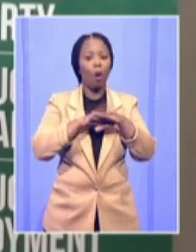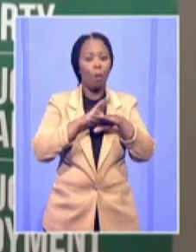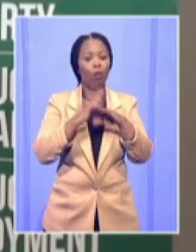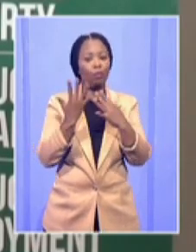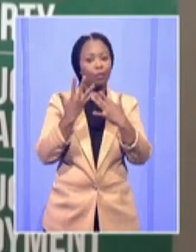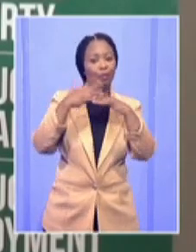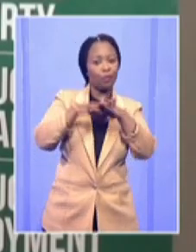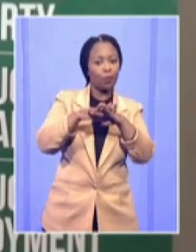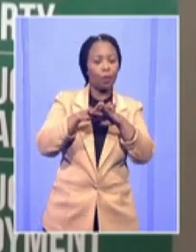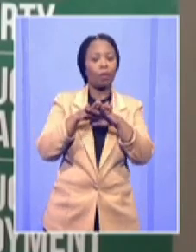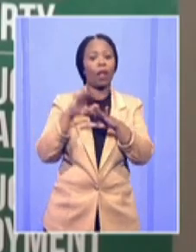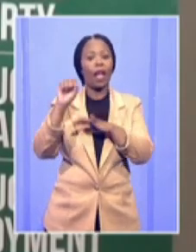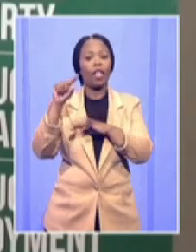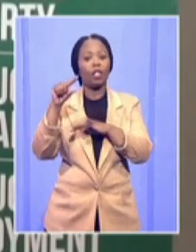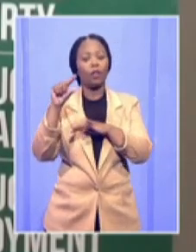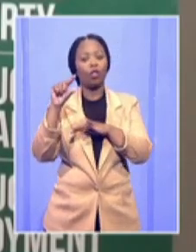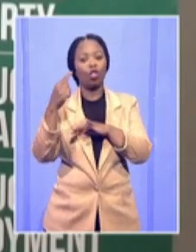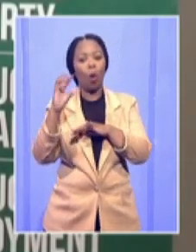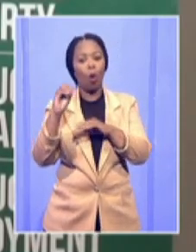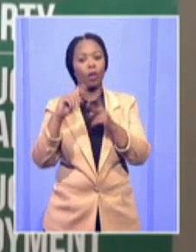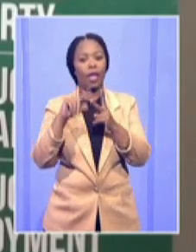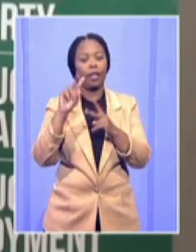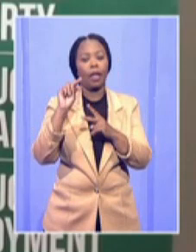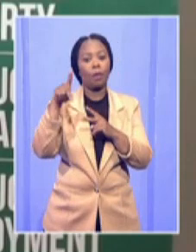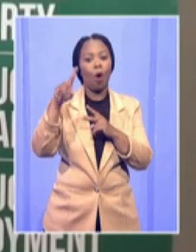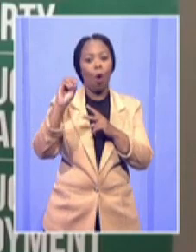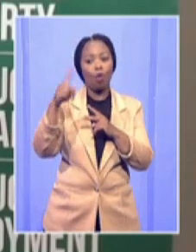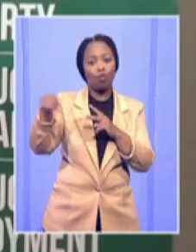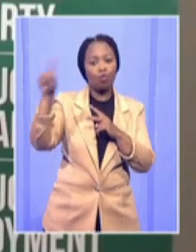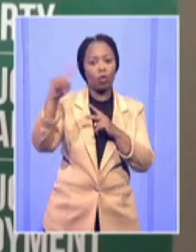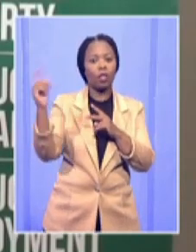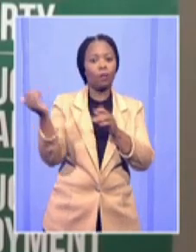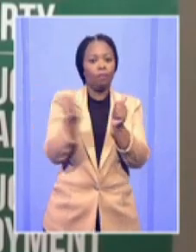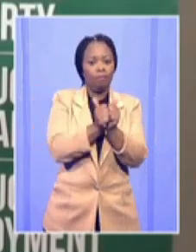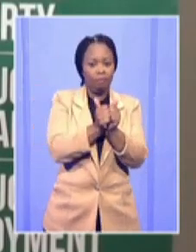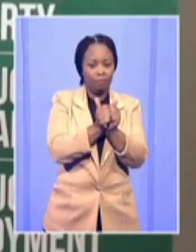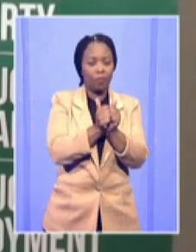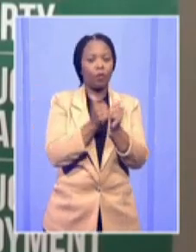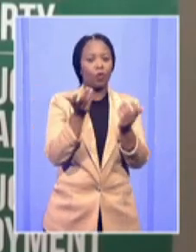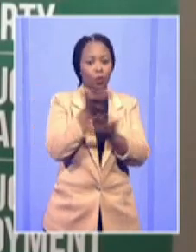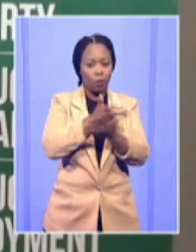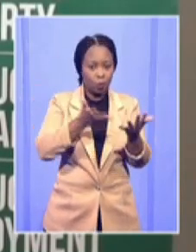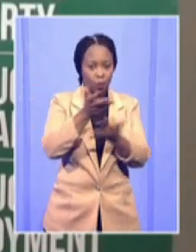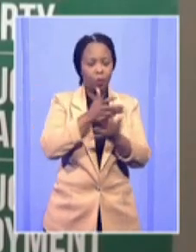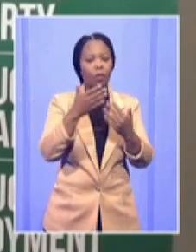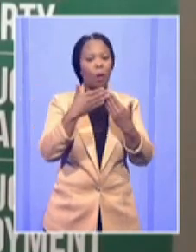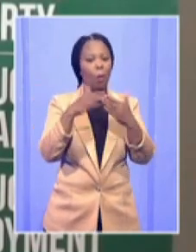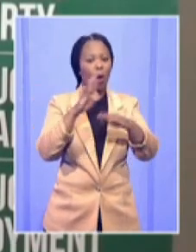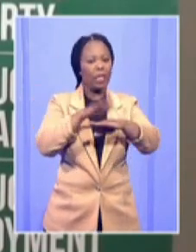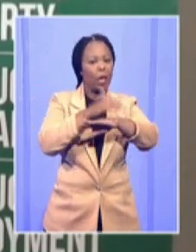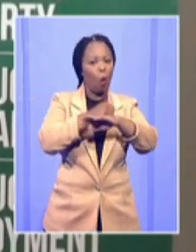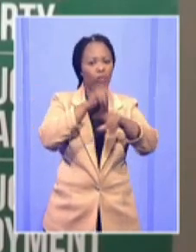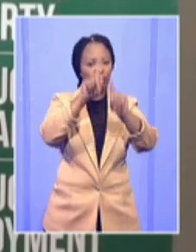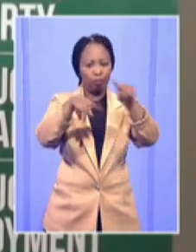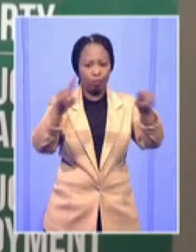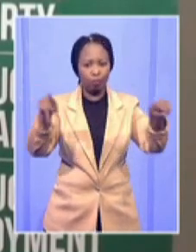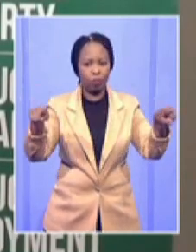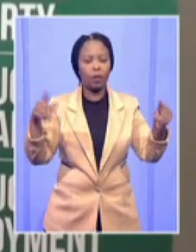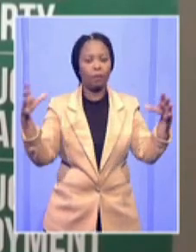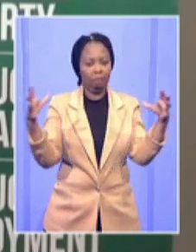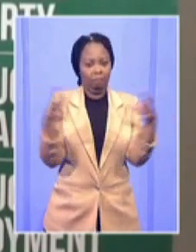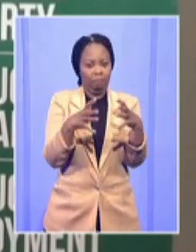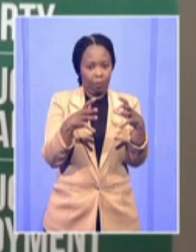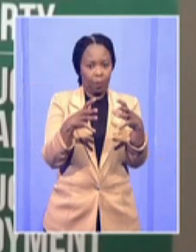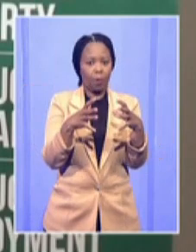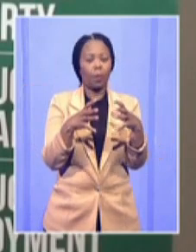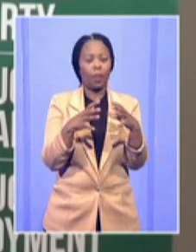society responses, input from wider audience across a wide range of stakeholders, and overall, the